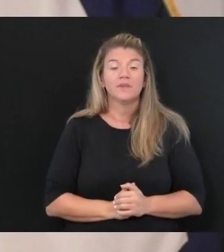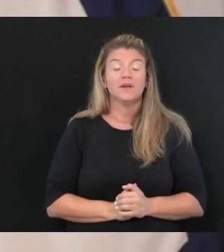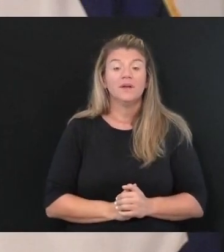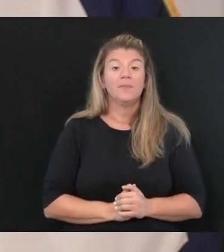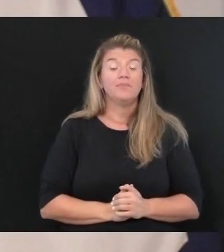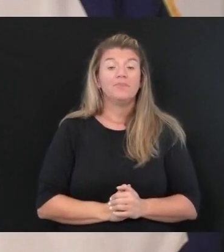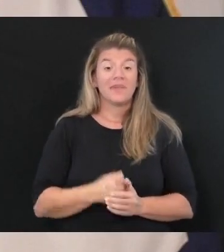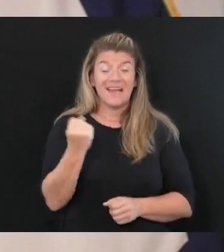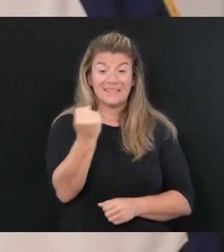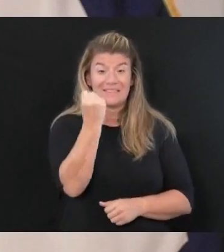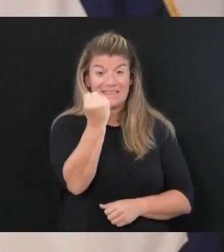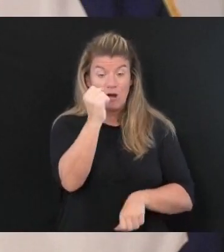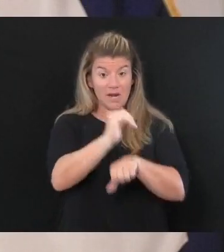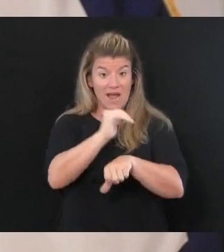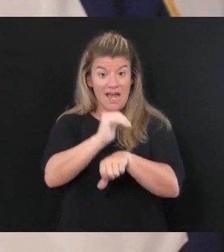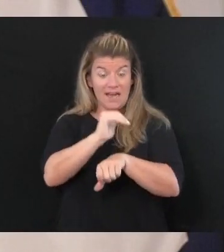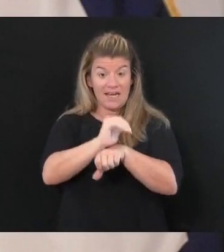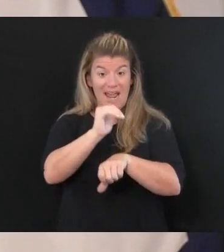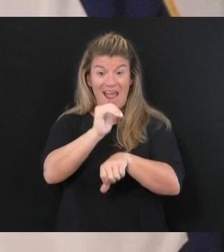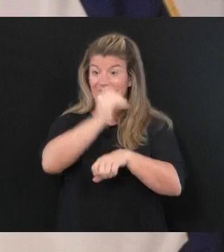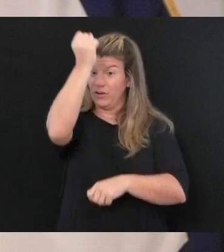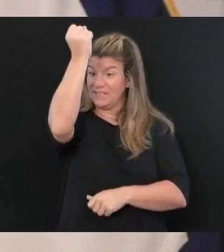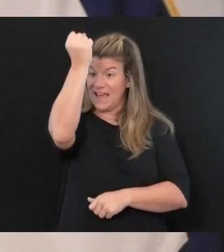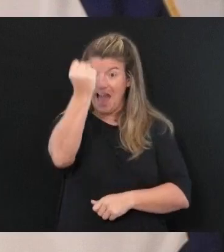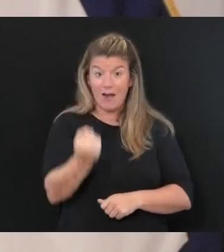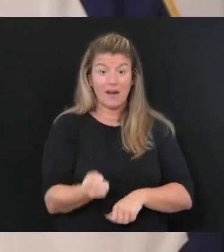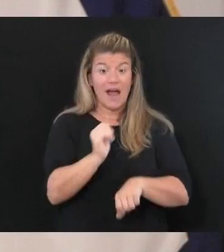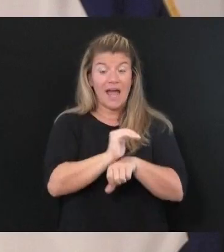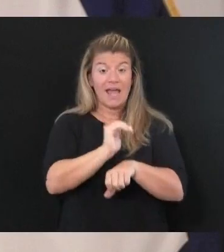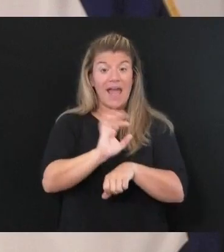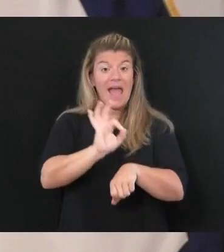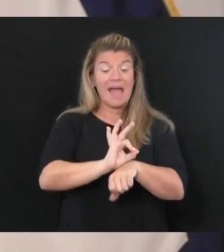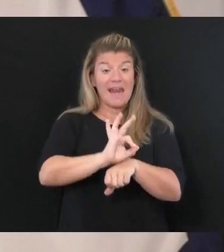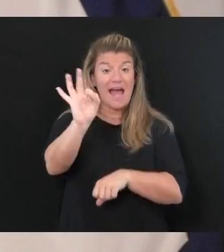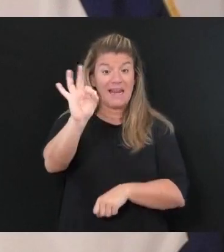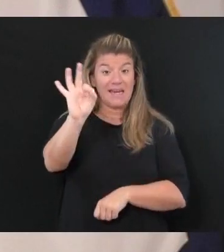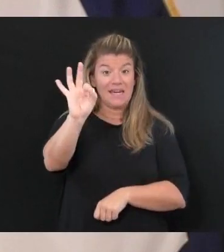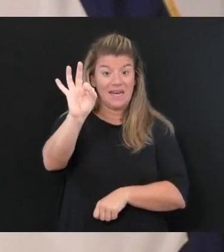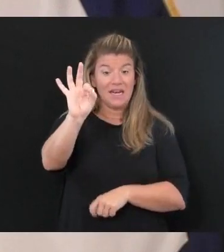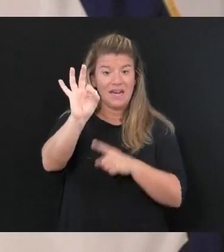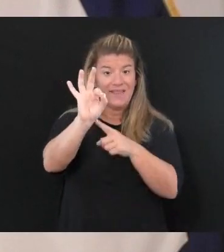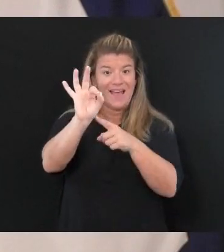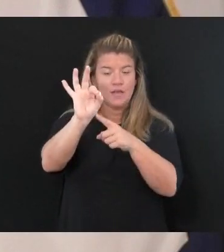night at 9 o'clock on Saturday night, we'll be posting